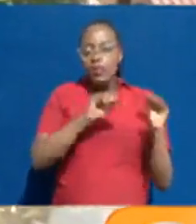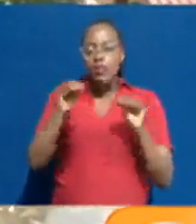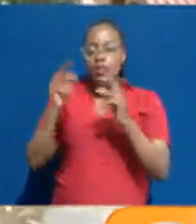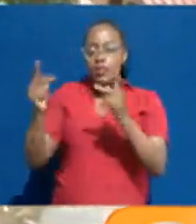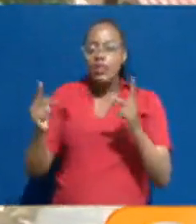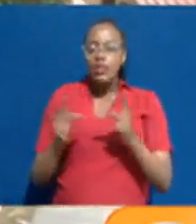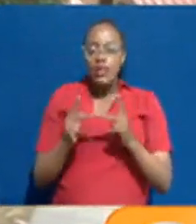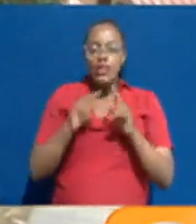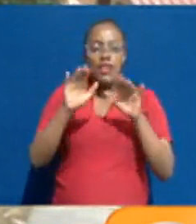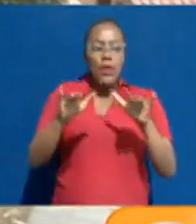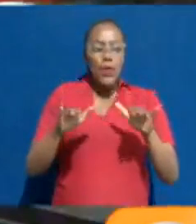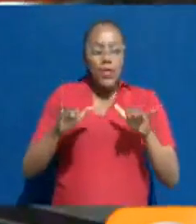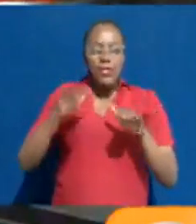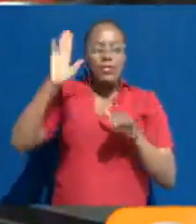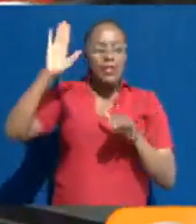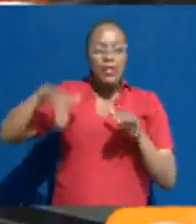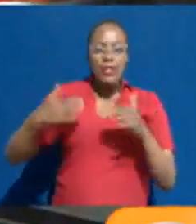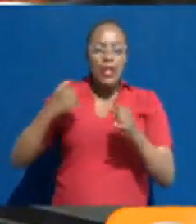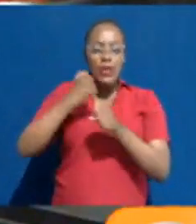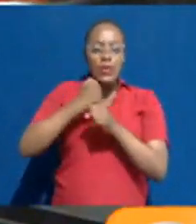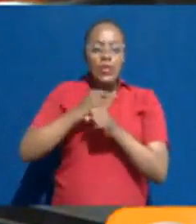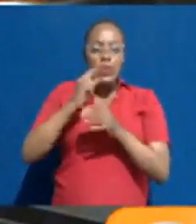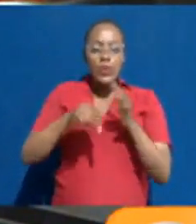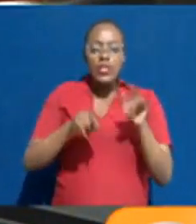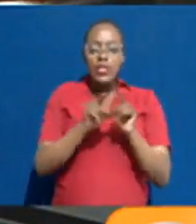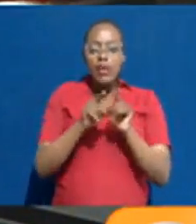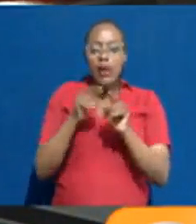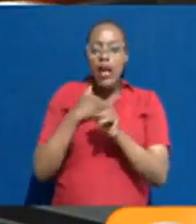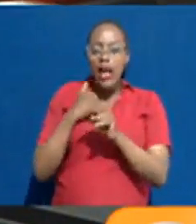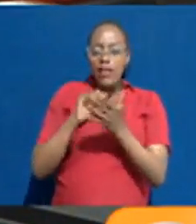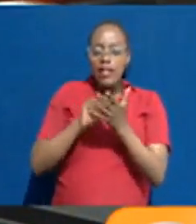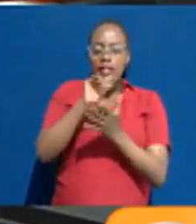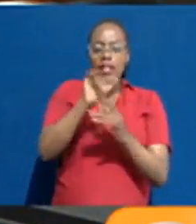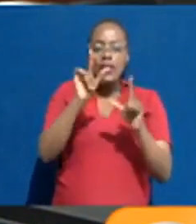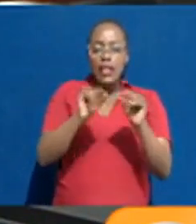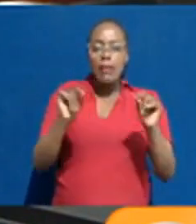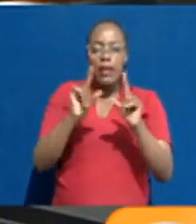until it's too late. So what are you doing about that, getting the messaging to them?